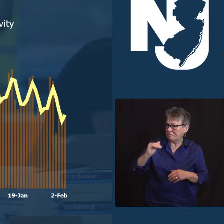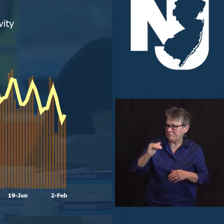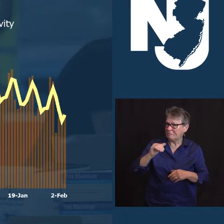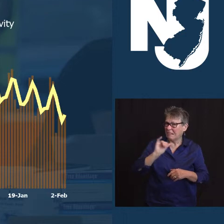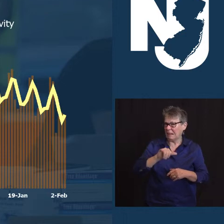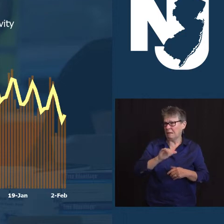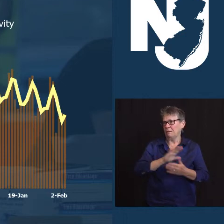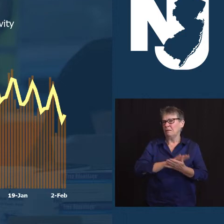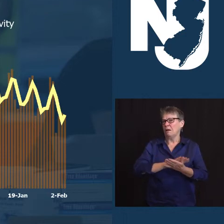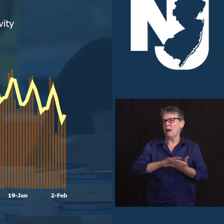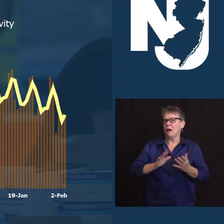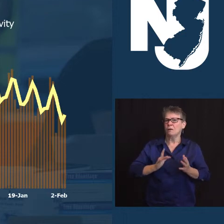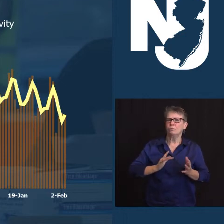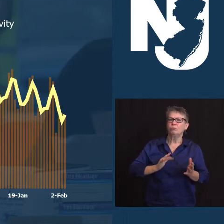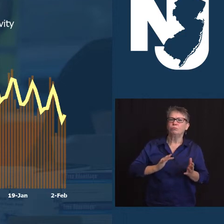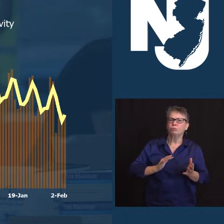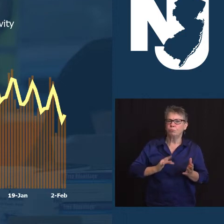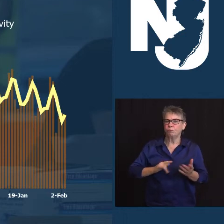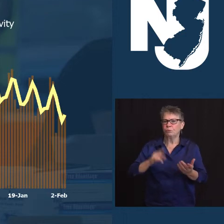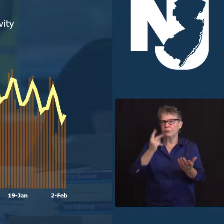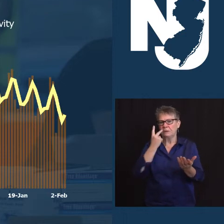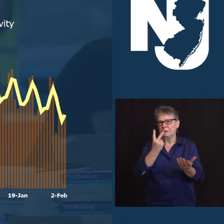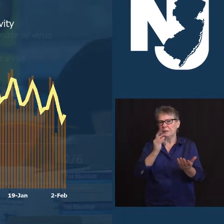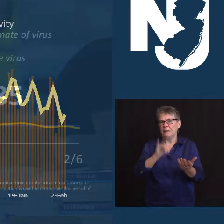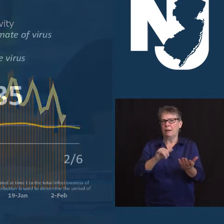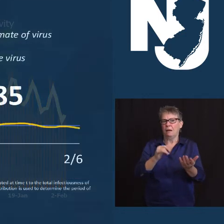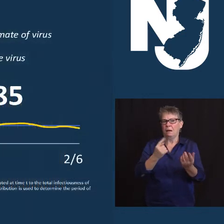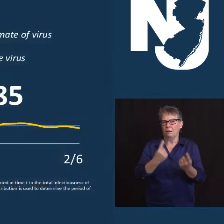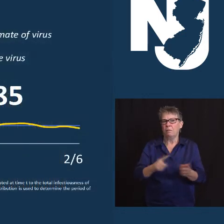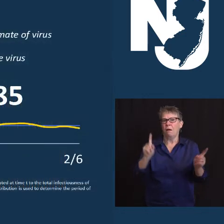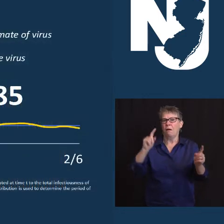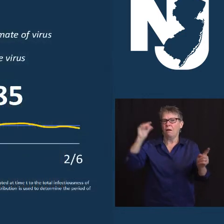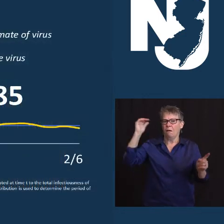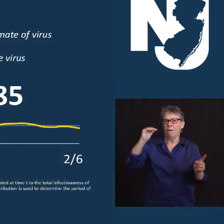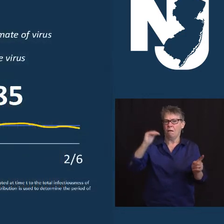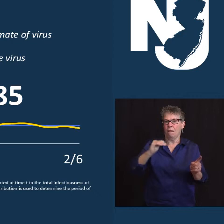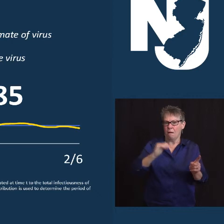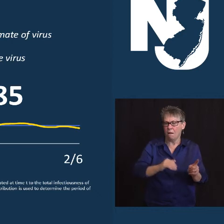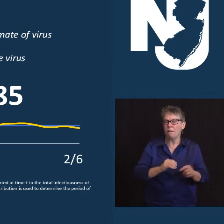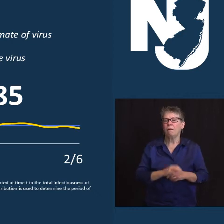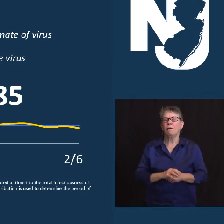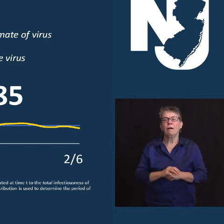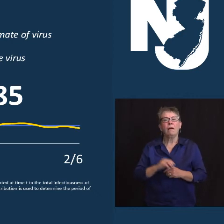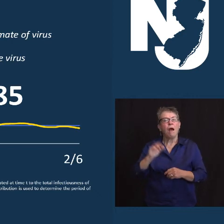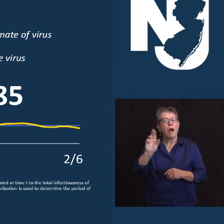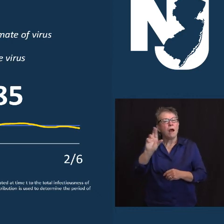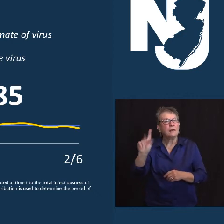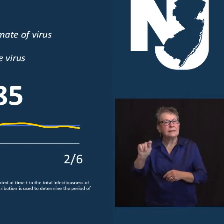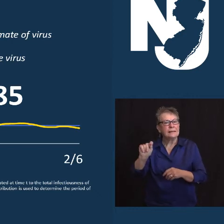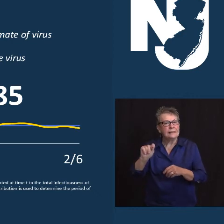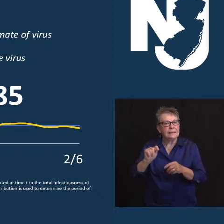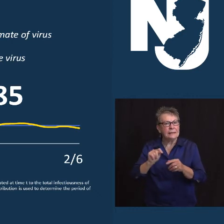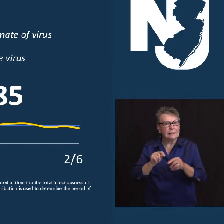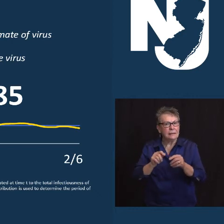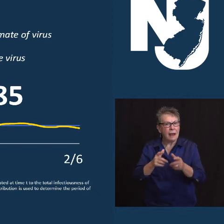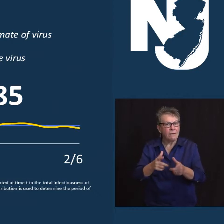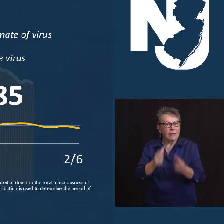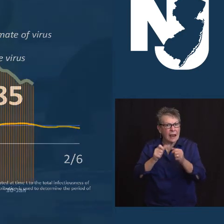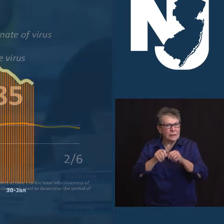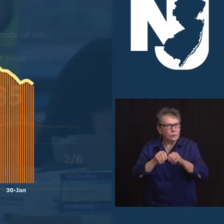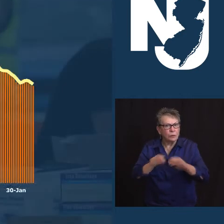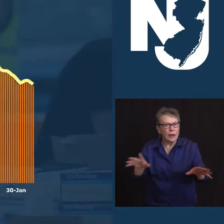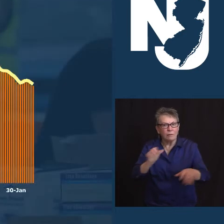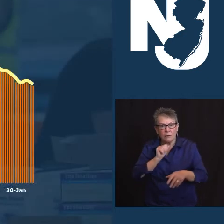digits. Couple of days in a row. Statewide rate of transmission is currently 0.85. In our hospitals,